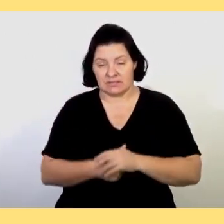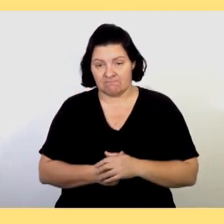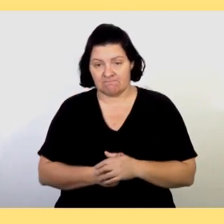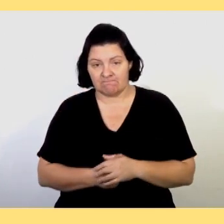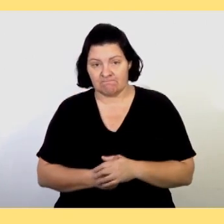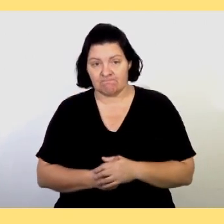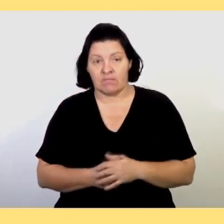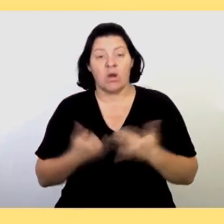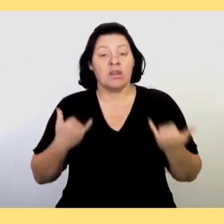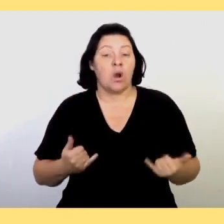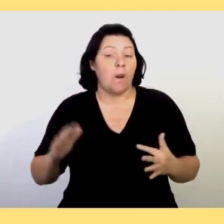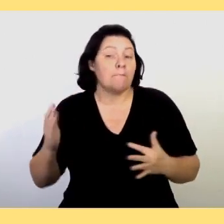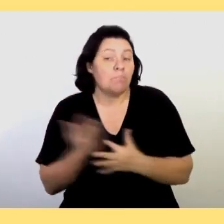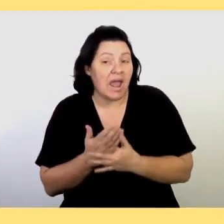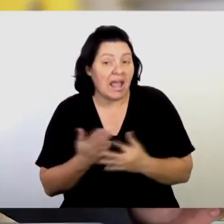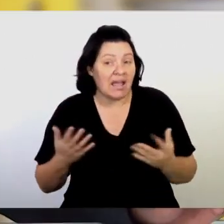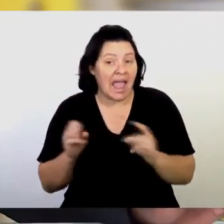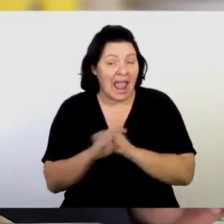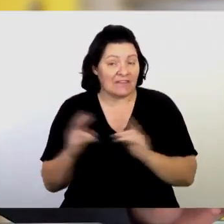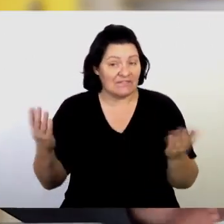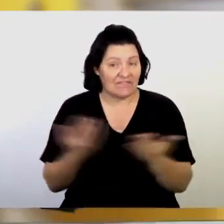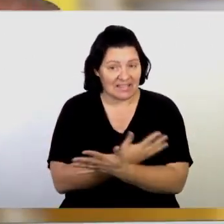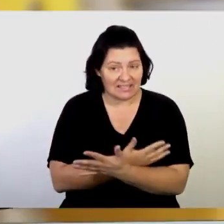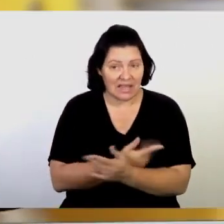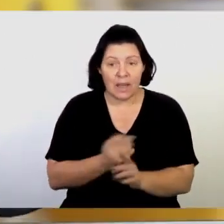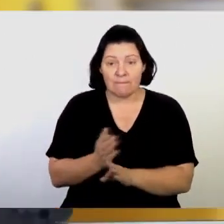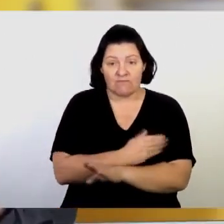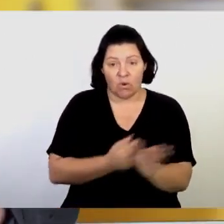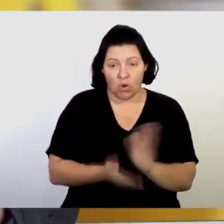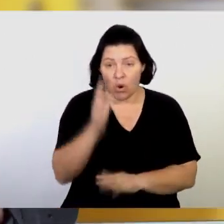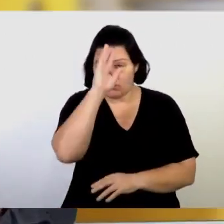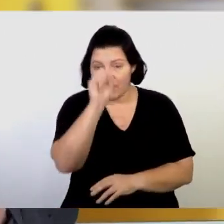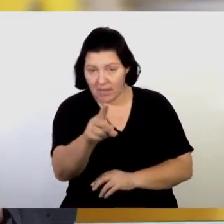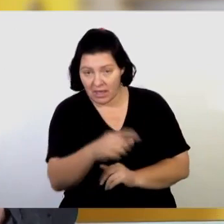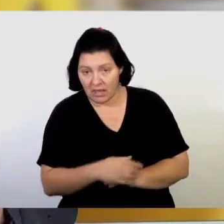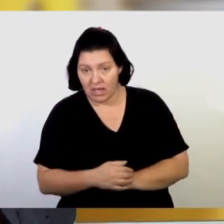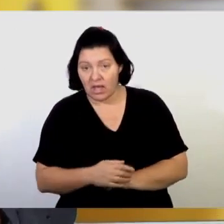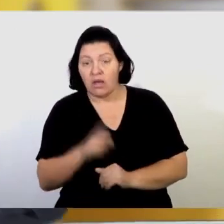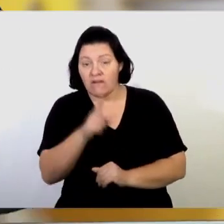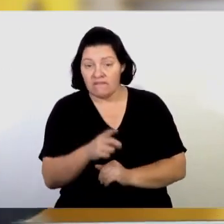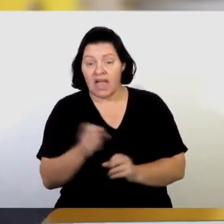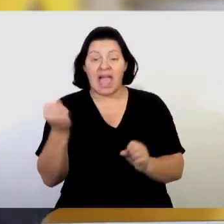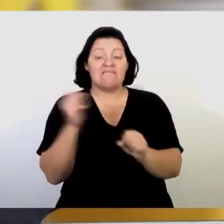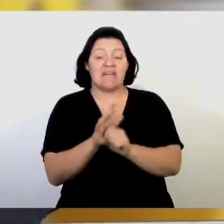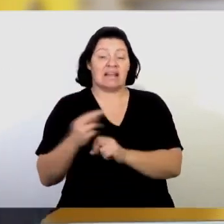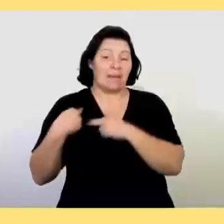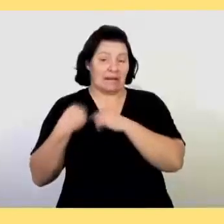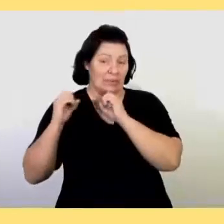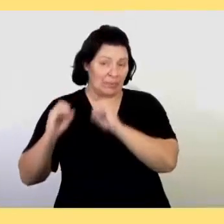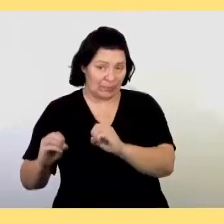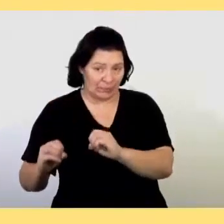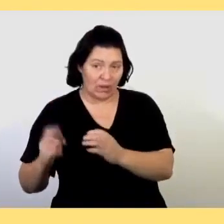16,000. Dear learners, we're going to go for a quick ad break. But before you go for the quick ad break, remember, once there is no effect on the